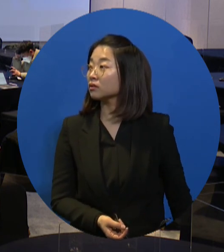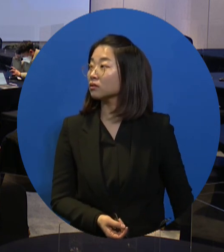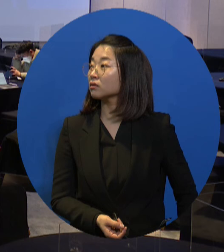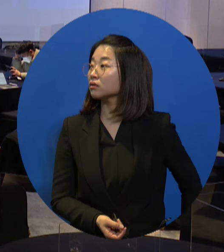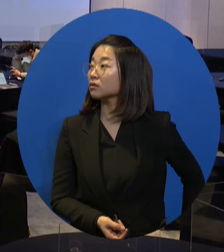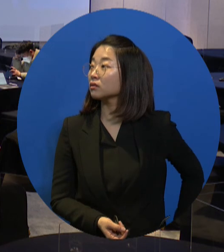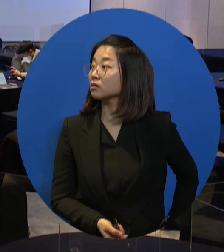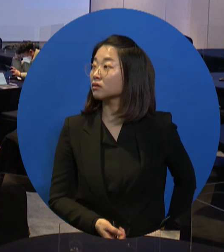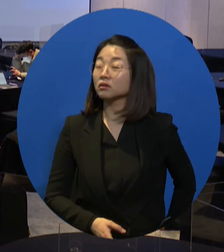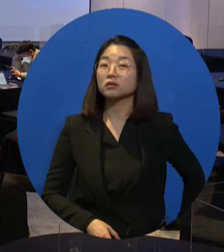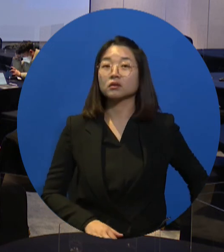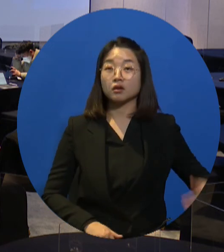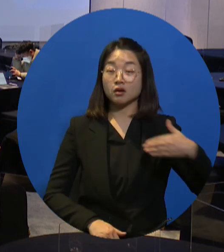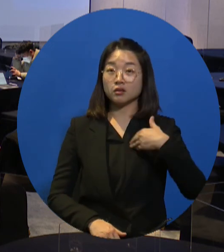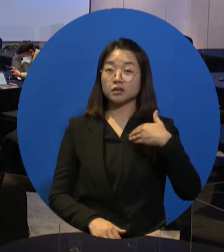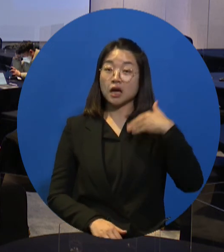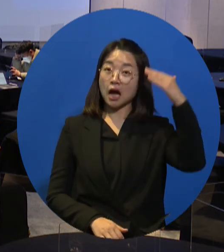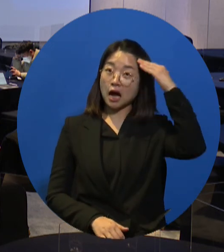Hello.